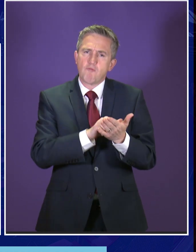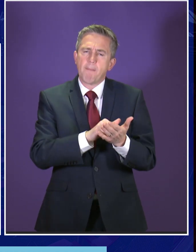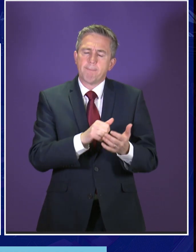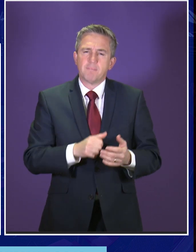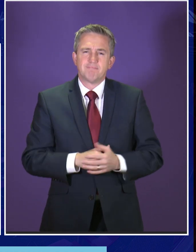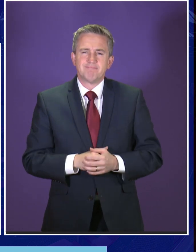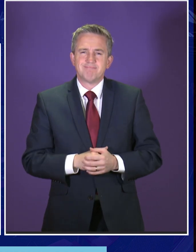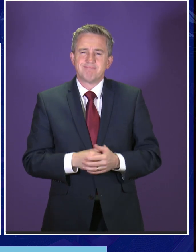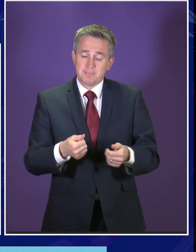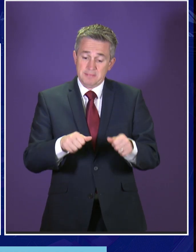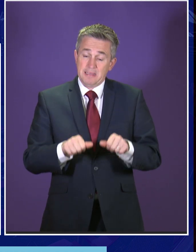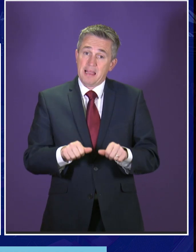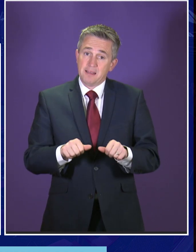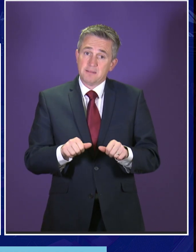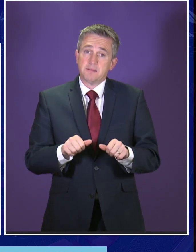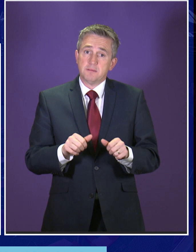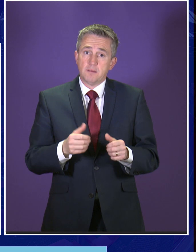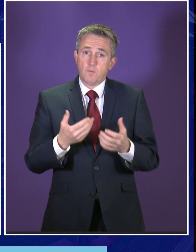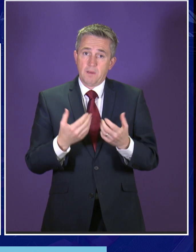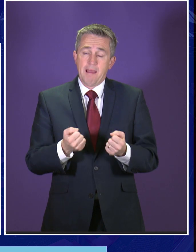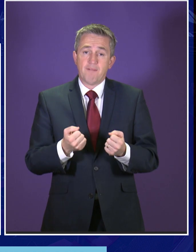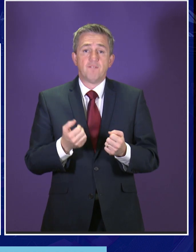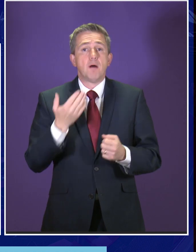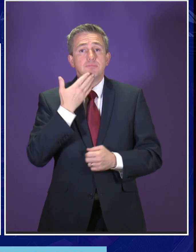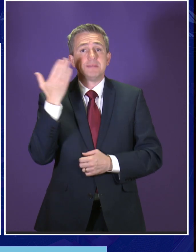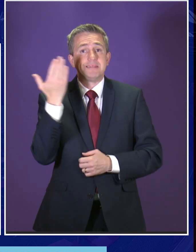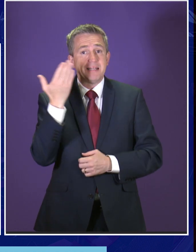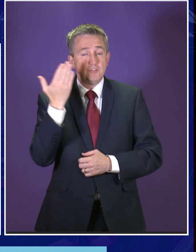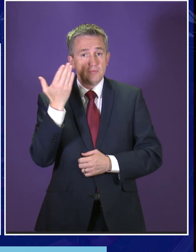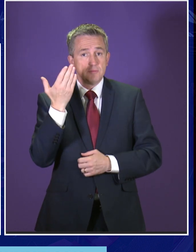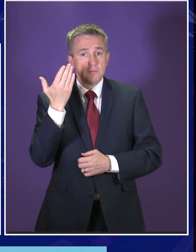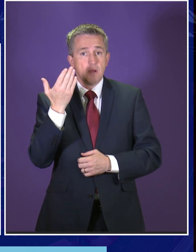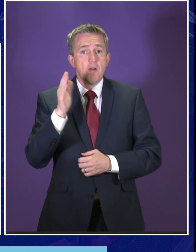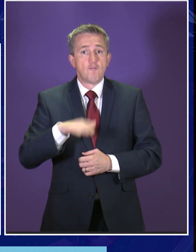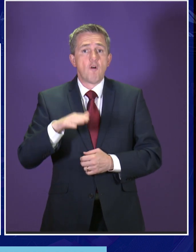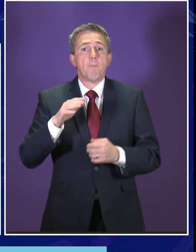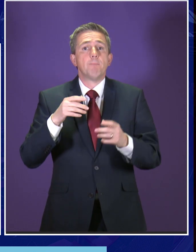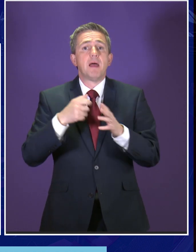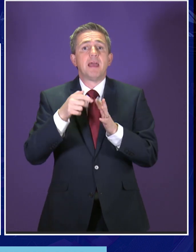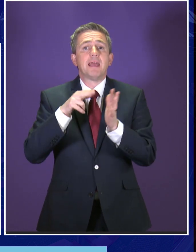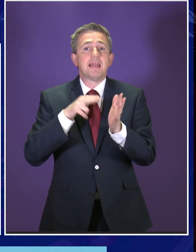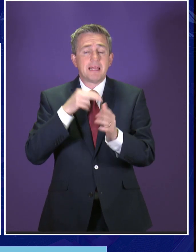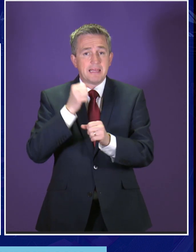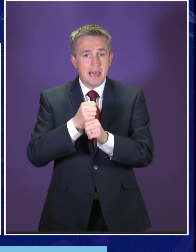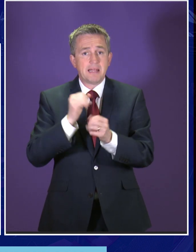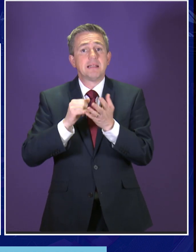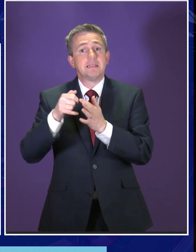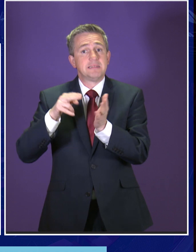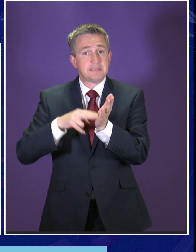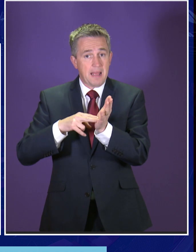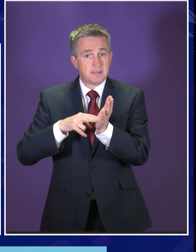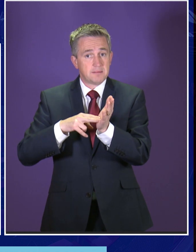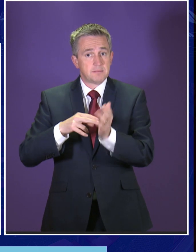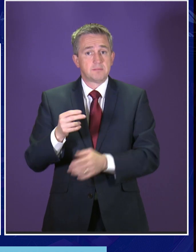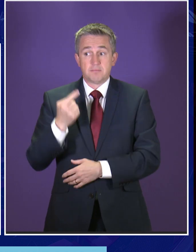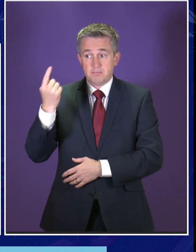Thank you. Well, after that, we're now going to move to the first of our presentations this morning, and I'm delighted to call Ong Keng Sen. Ong Keng Sen is the director